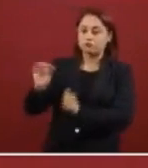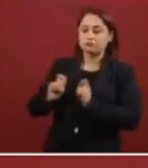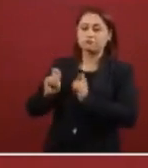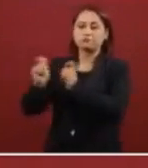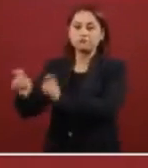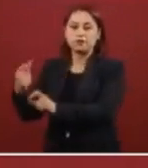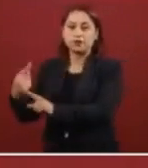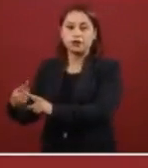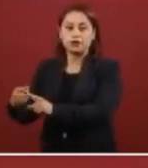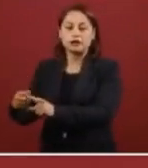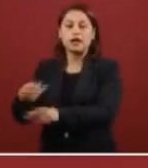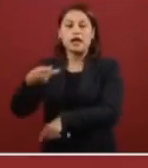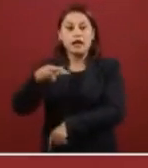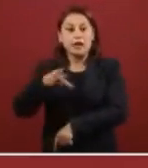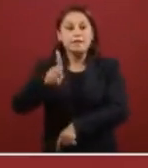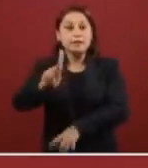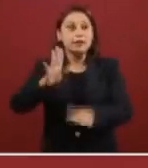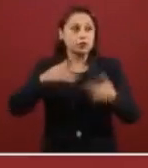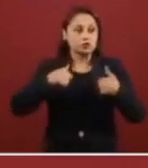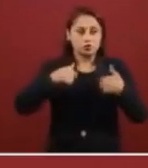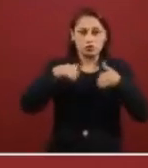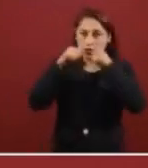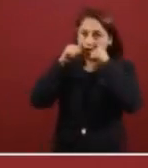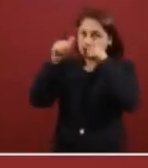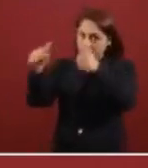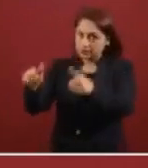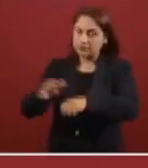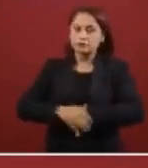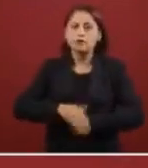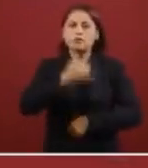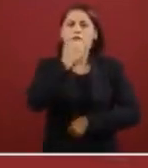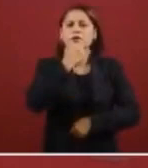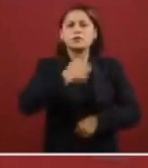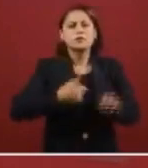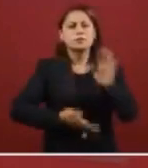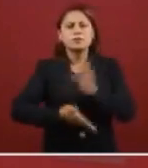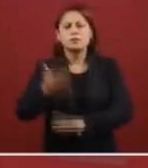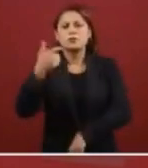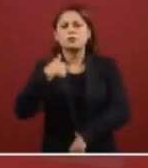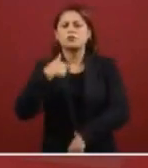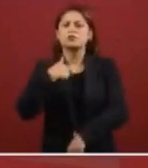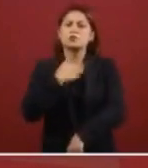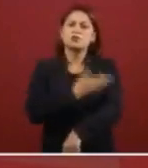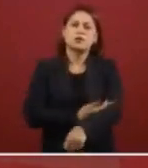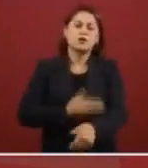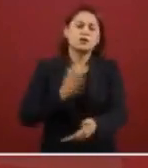to address it due to the importance it has. I gotta go, otherwise I'll be late. So I'm gonna stop it there.